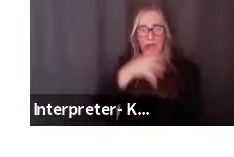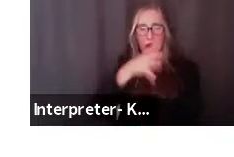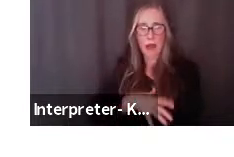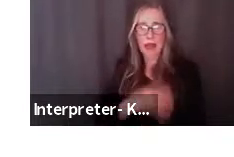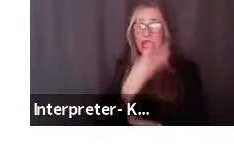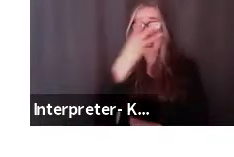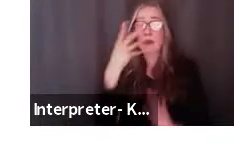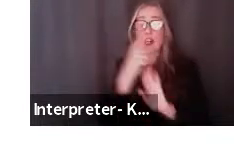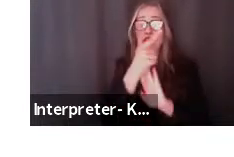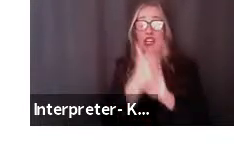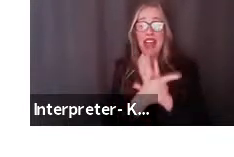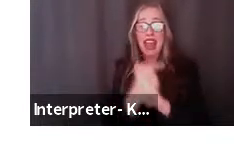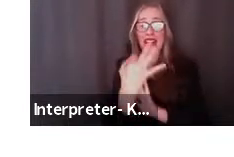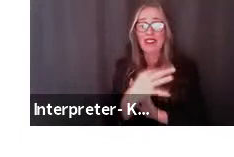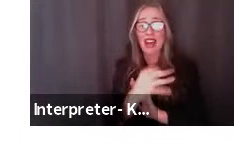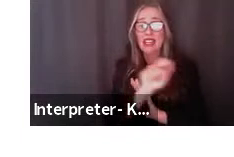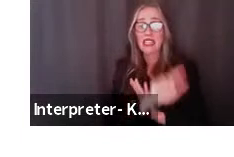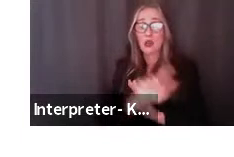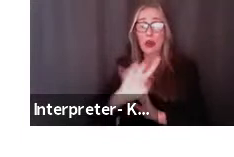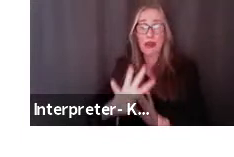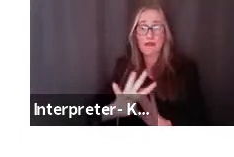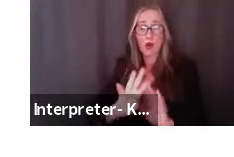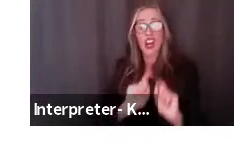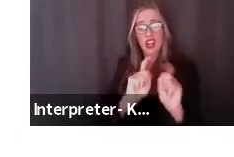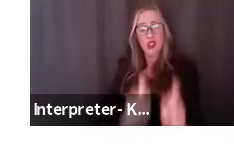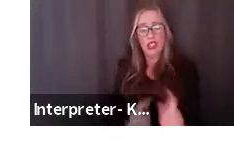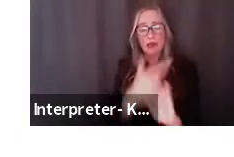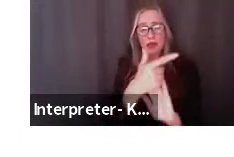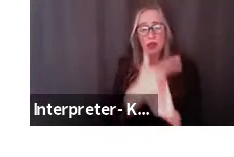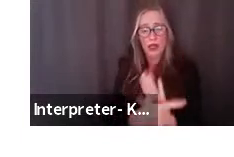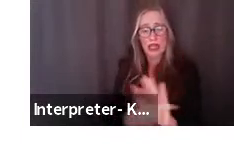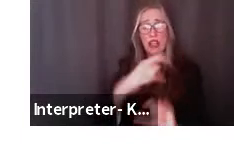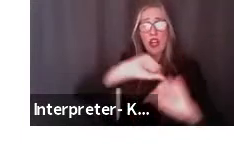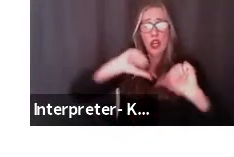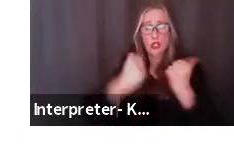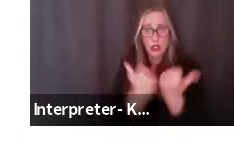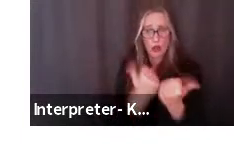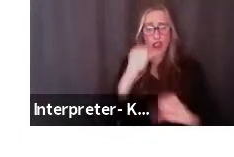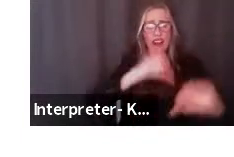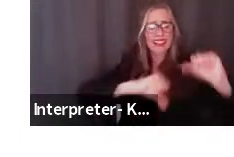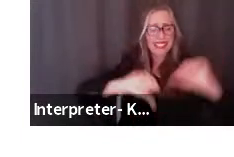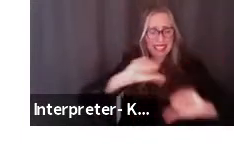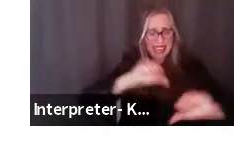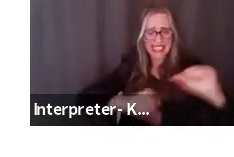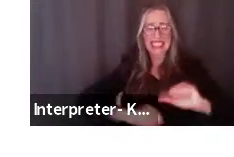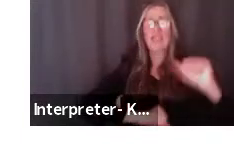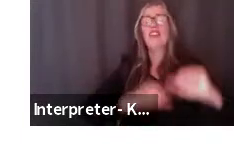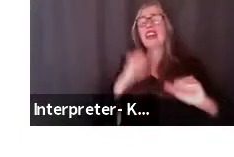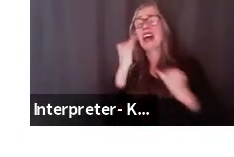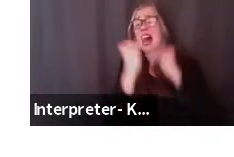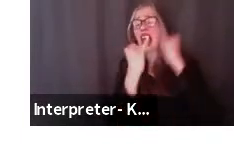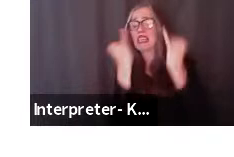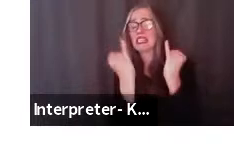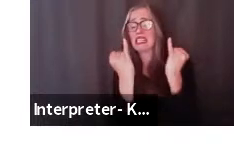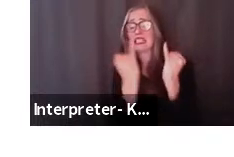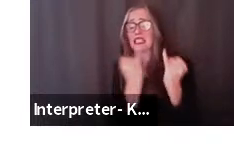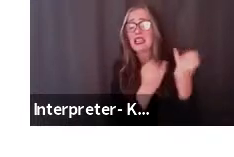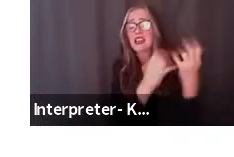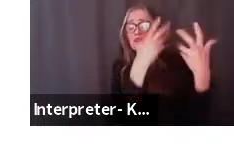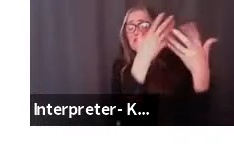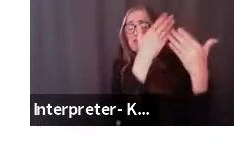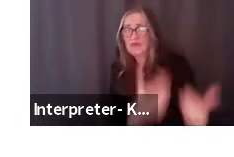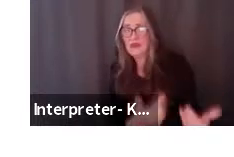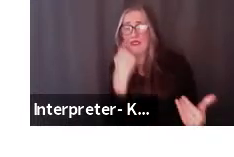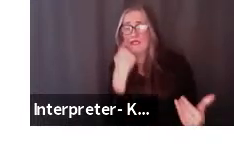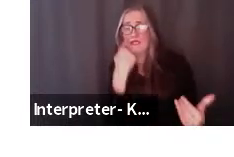1924 contributed to legal social and scientific constructions of rape blending race nationality and ethnicity